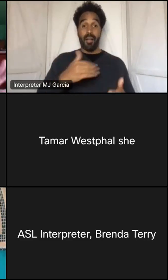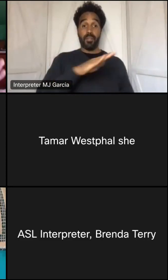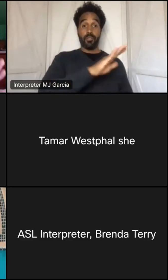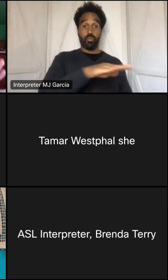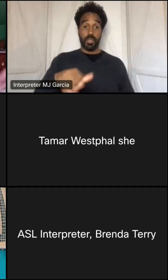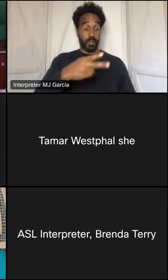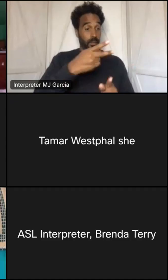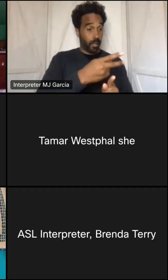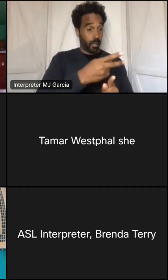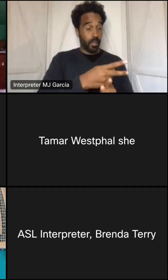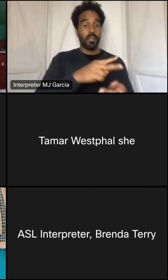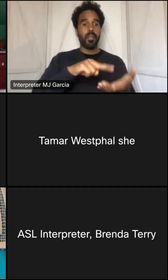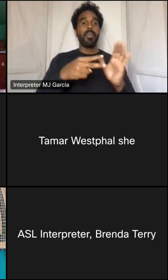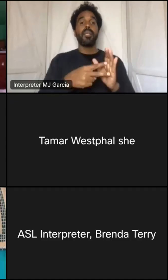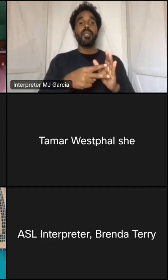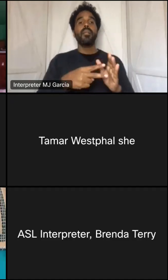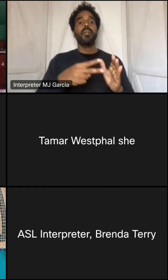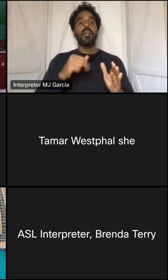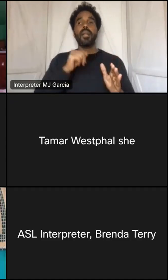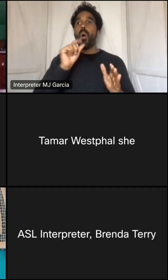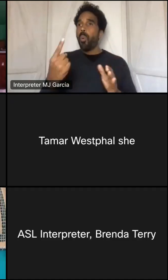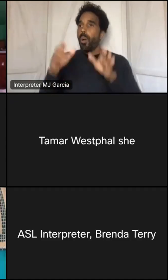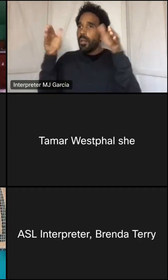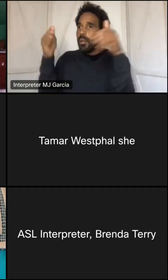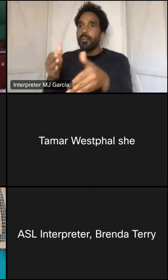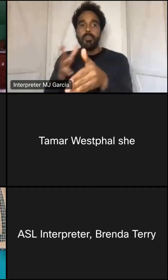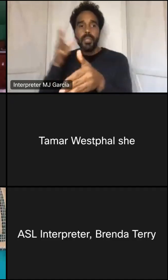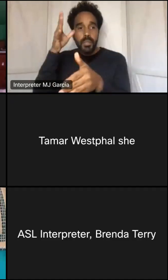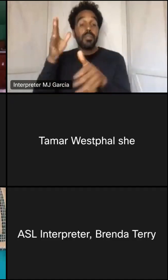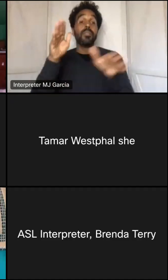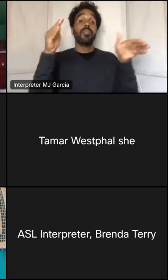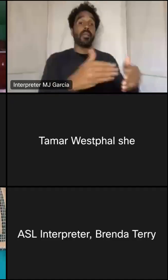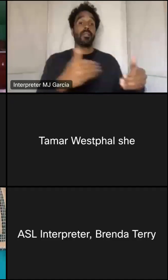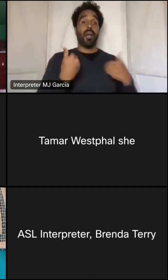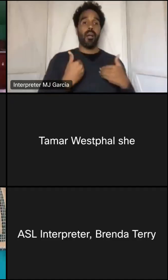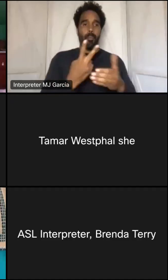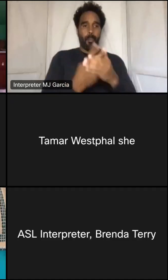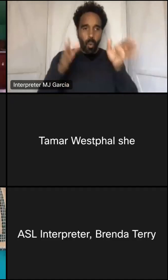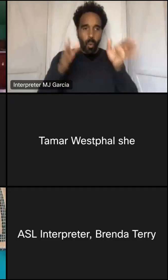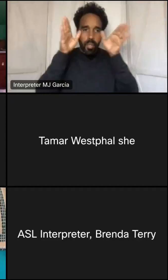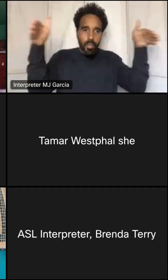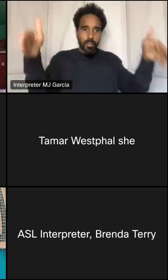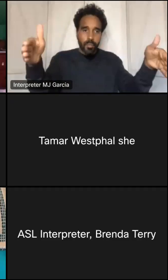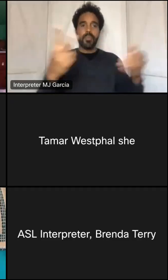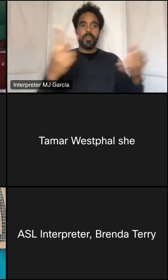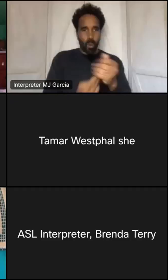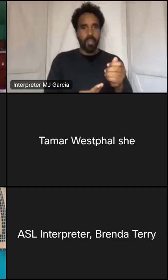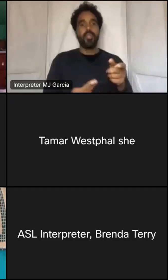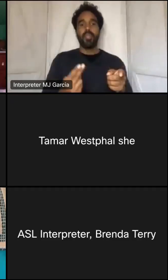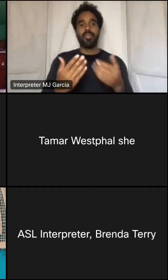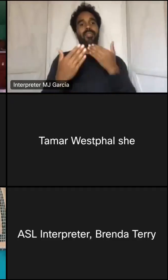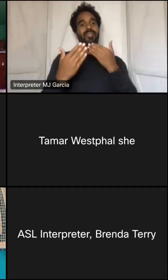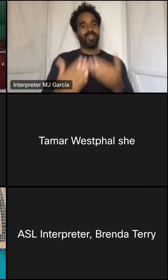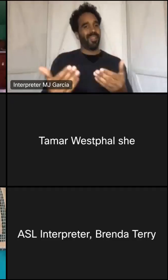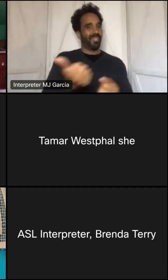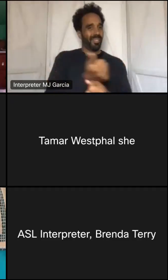we need to keep the youth's needs in mind and the parents' needs in mind at the same time. So thank you for all of that.